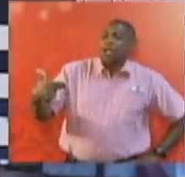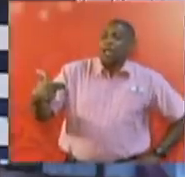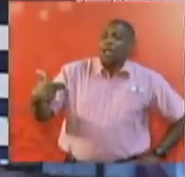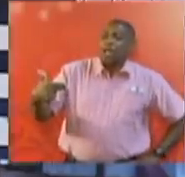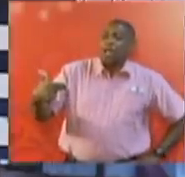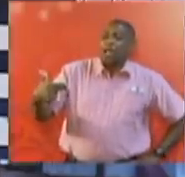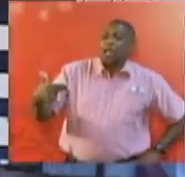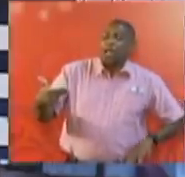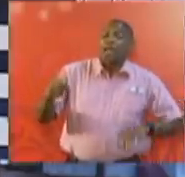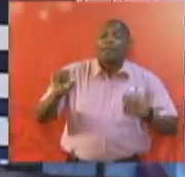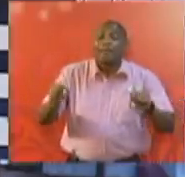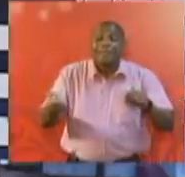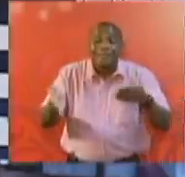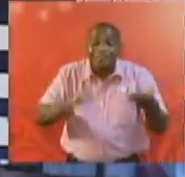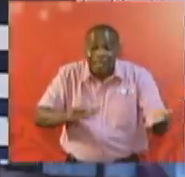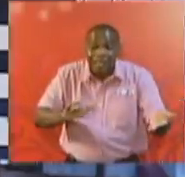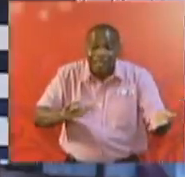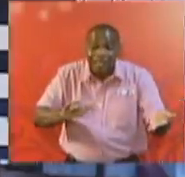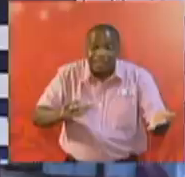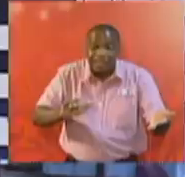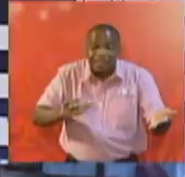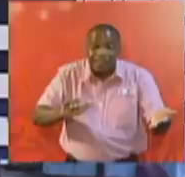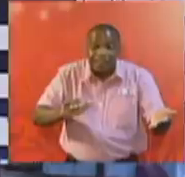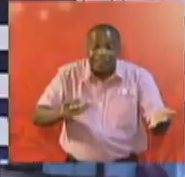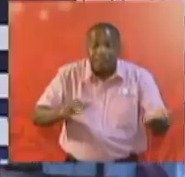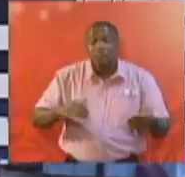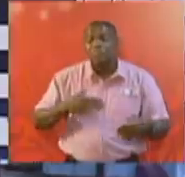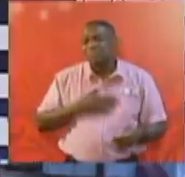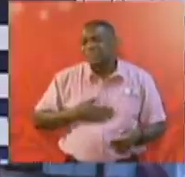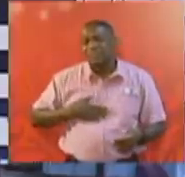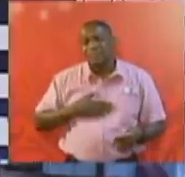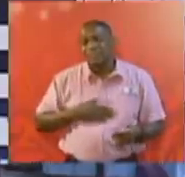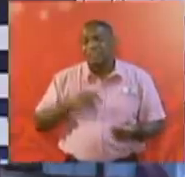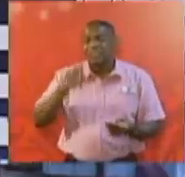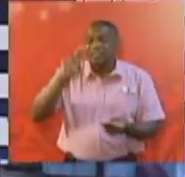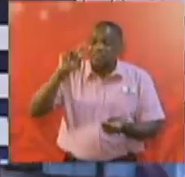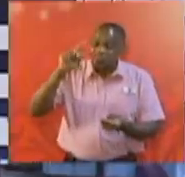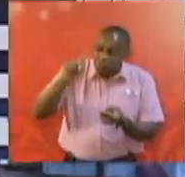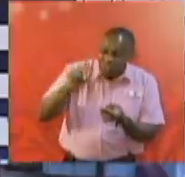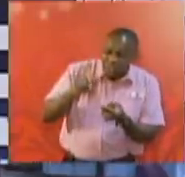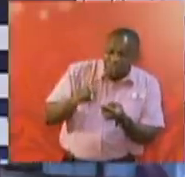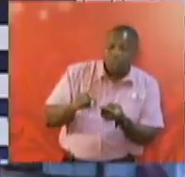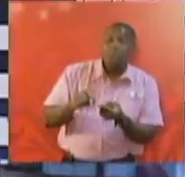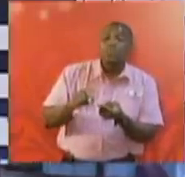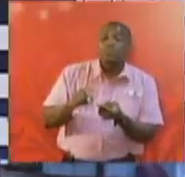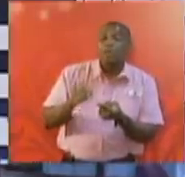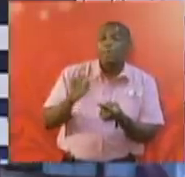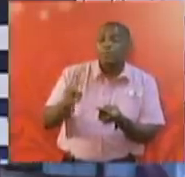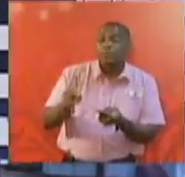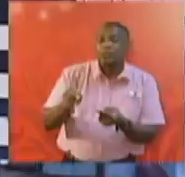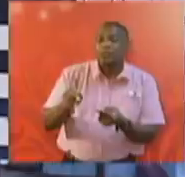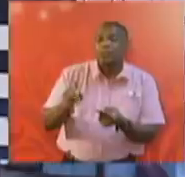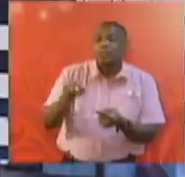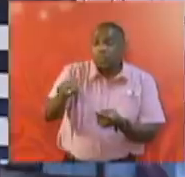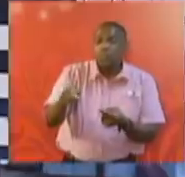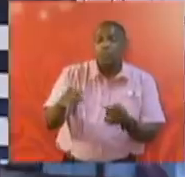congregation of people together. Let's reduce the chance of you getting this disease. We don't want to overflow the ICU. ICUs are very manageable at this